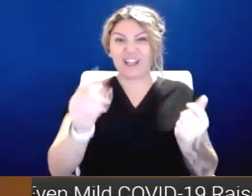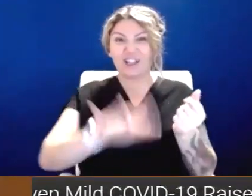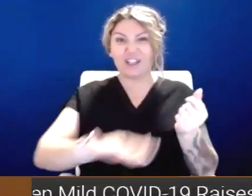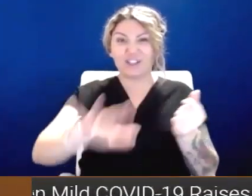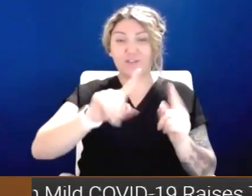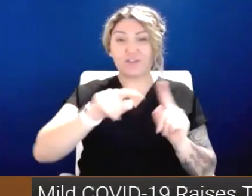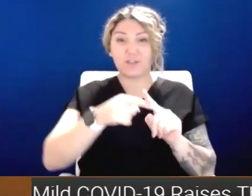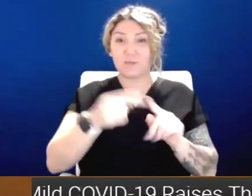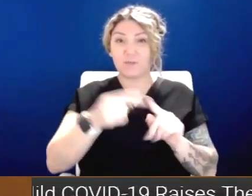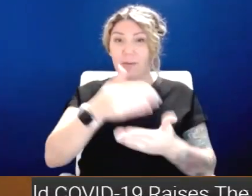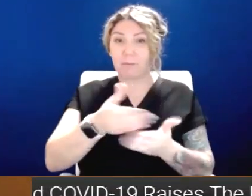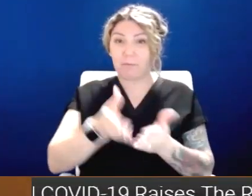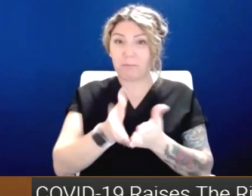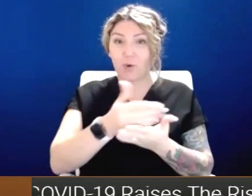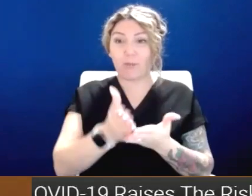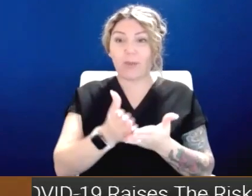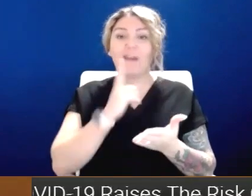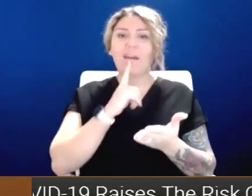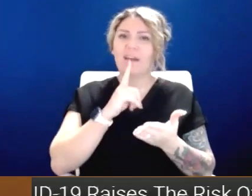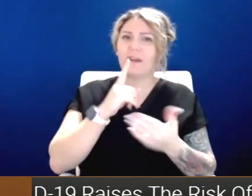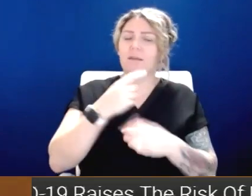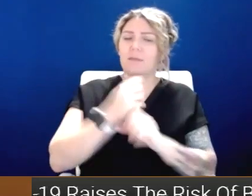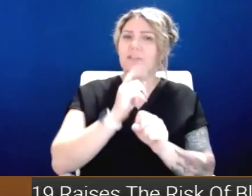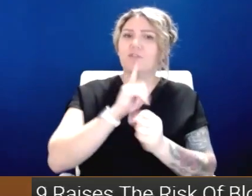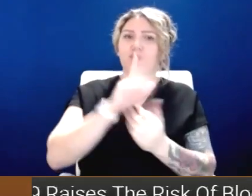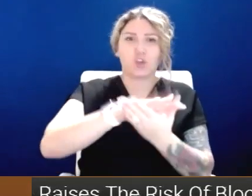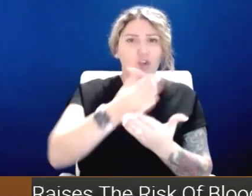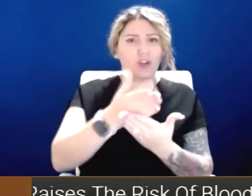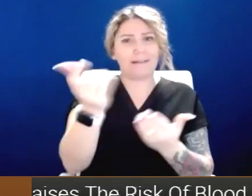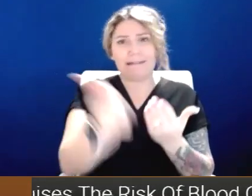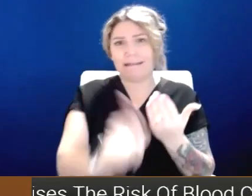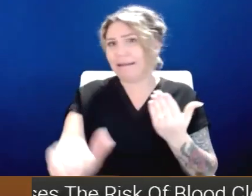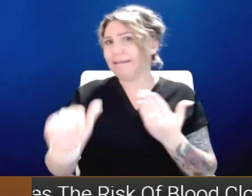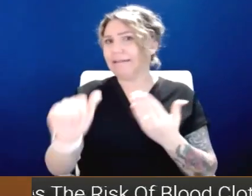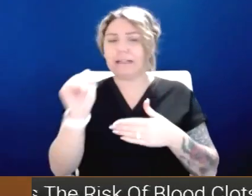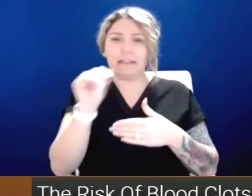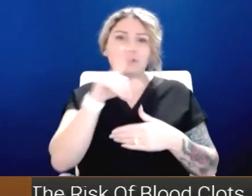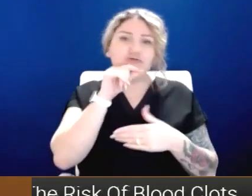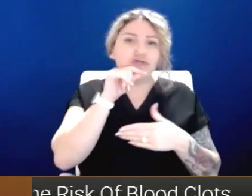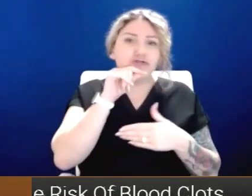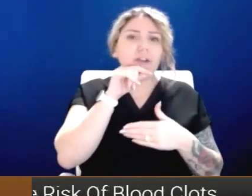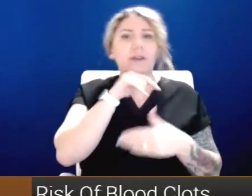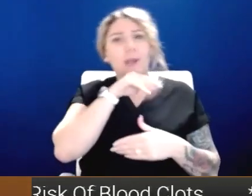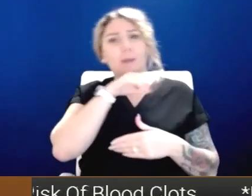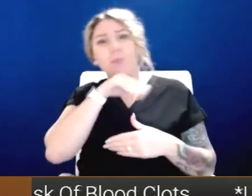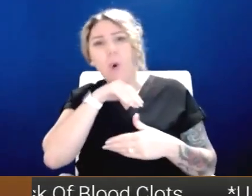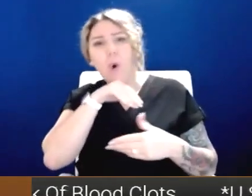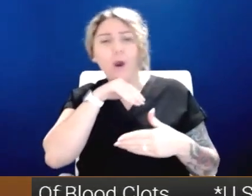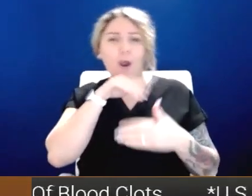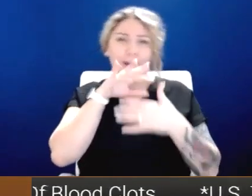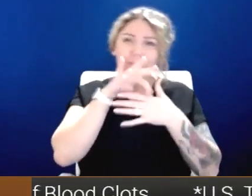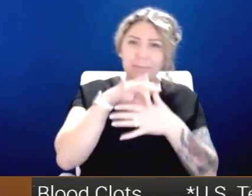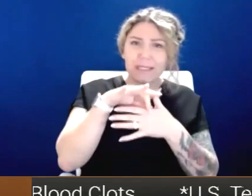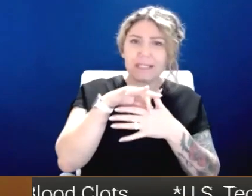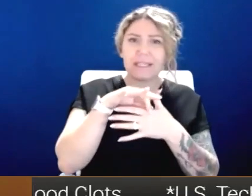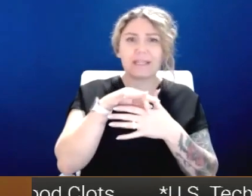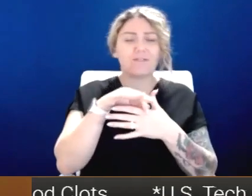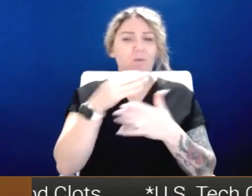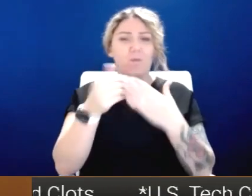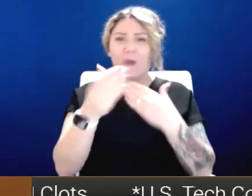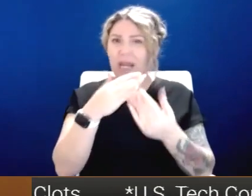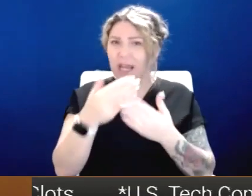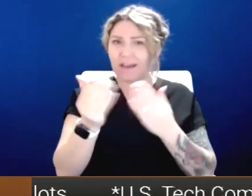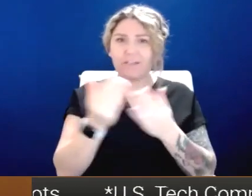Make sure you are cooking any of those meats, whether it's chicken, pork, fish, beef. Cook those to those good temperatures to kill that bacteria. We know